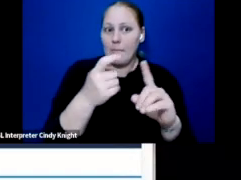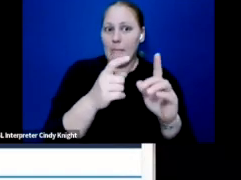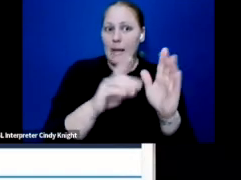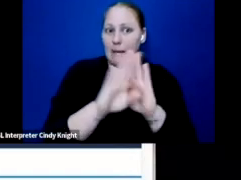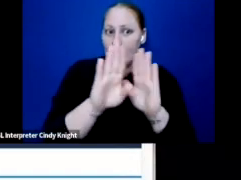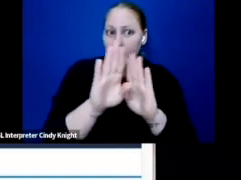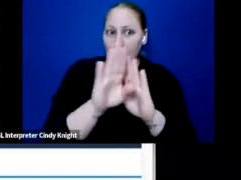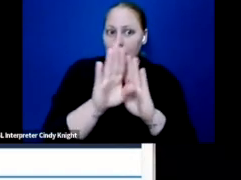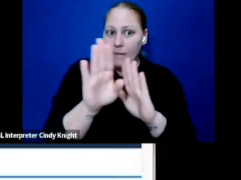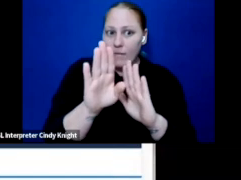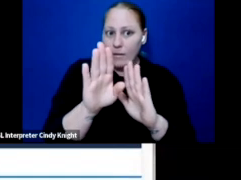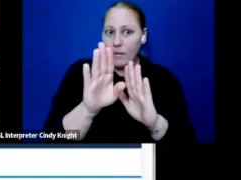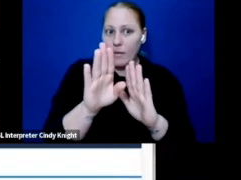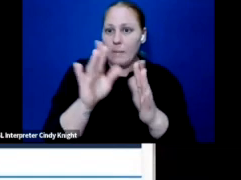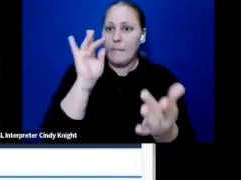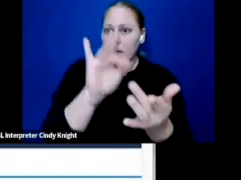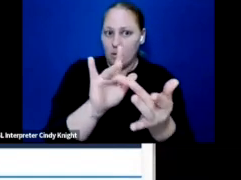new conversation taking place.